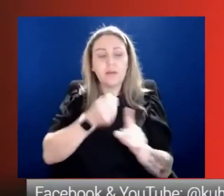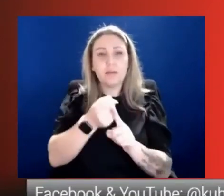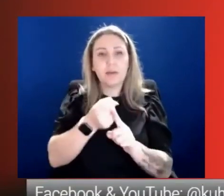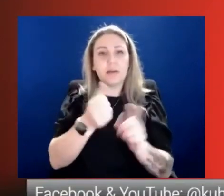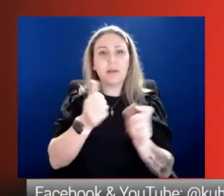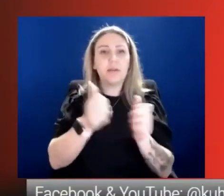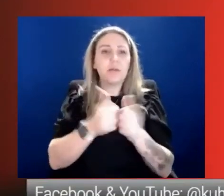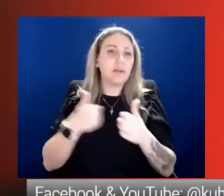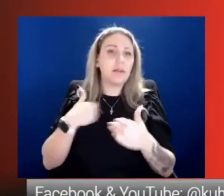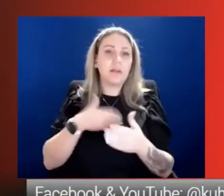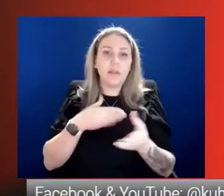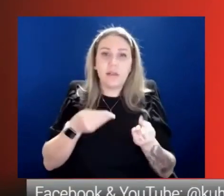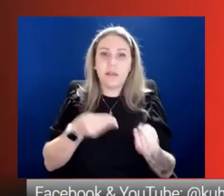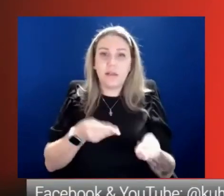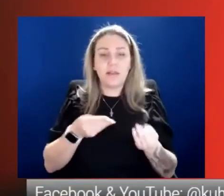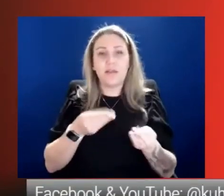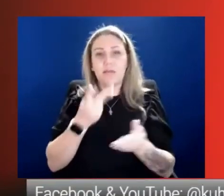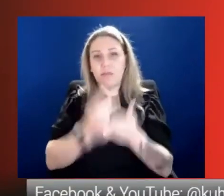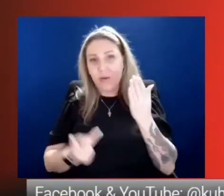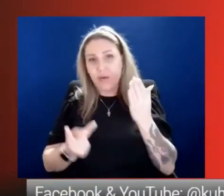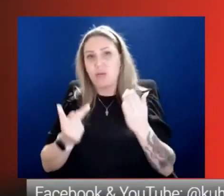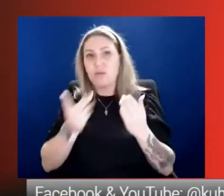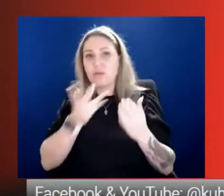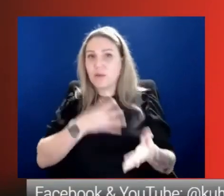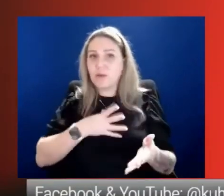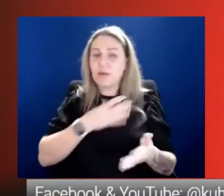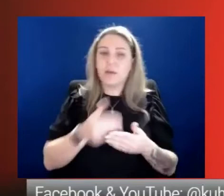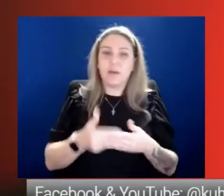both on women and on babies.